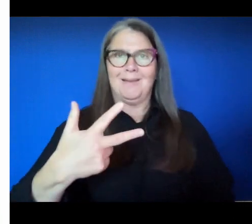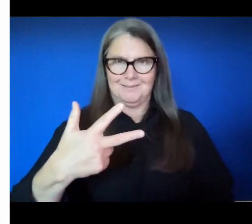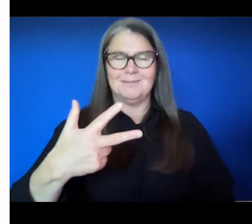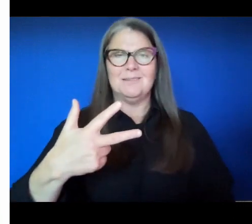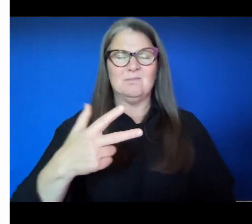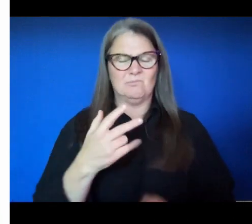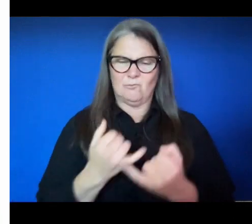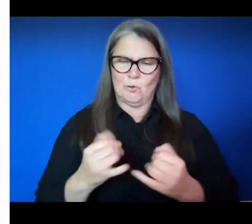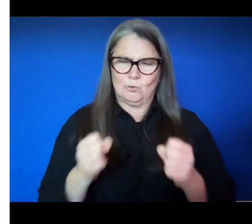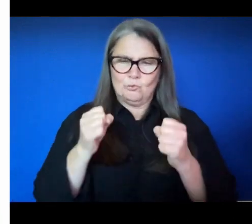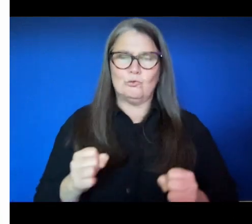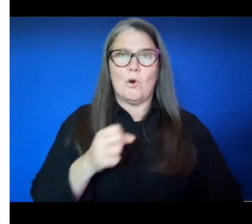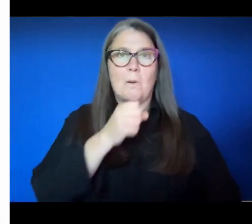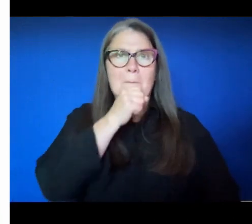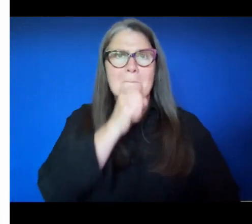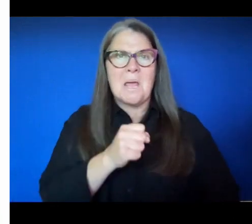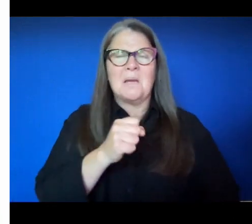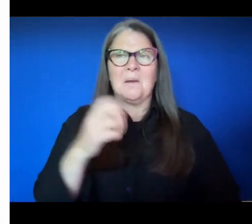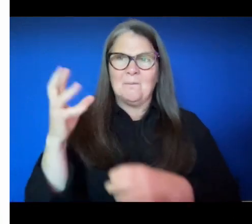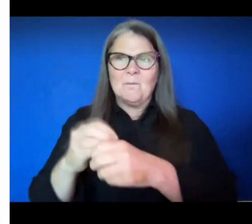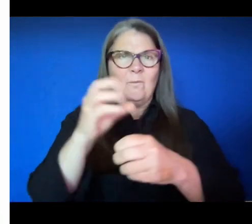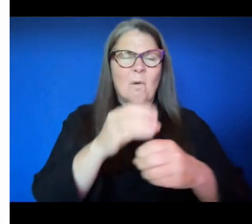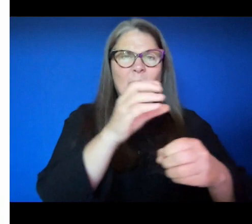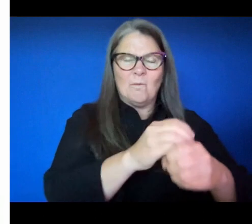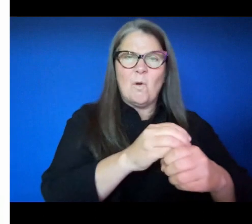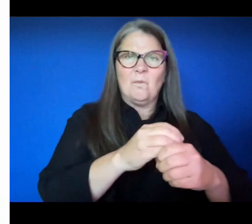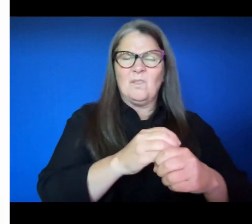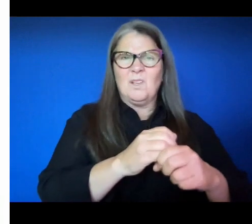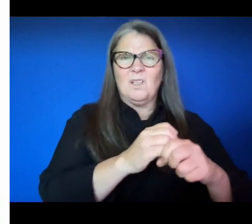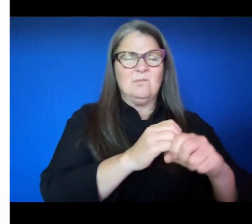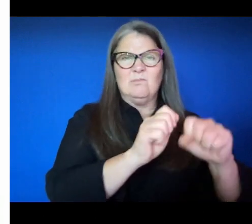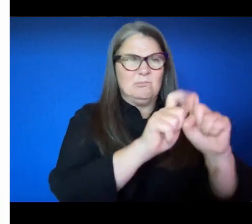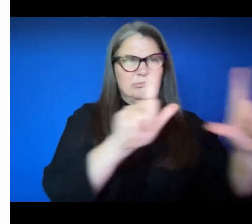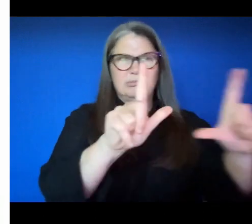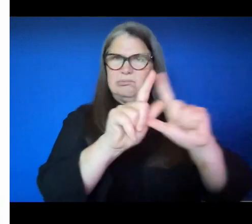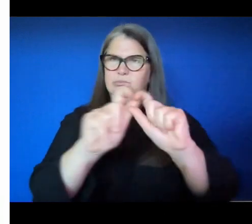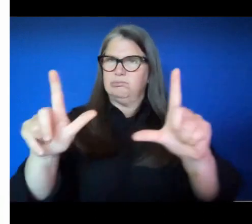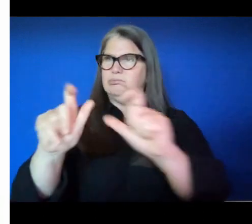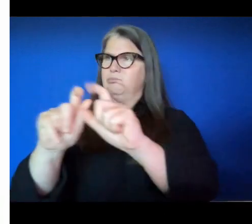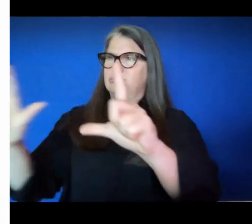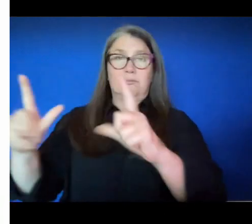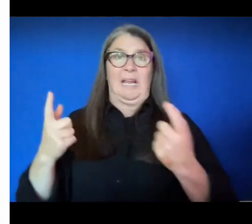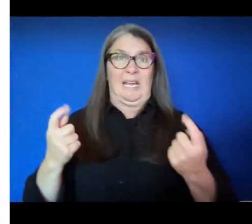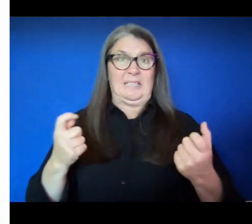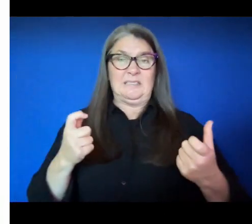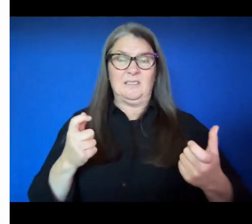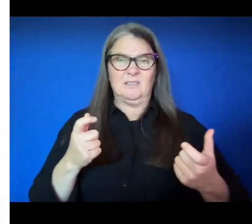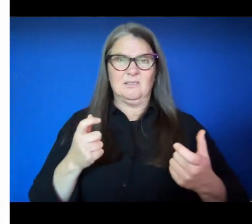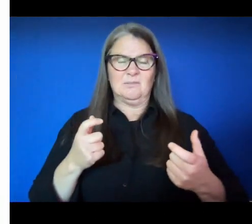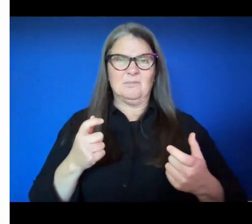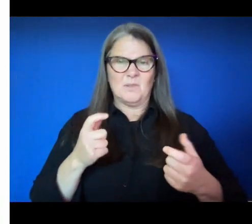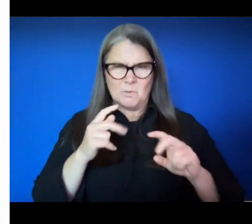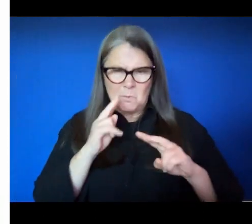male-dominated imagery, and it's easy to sort of just go look at all the evil ruling class white